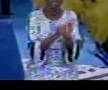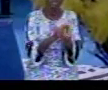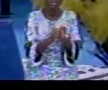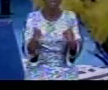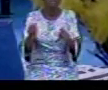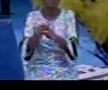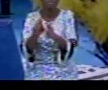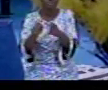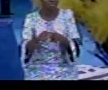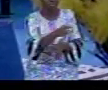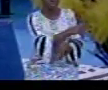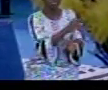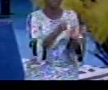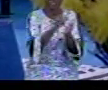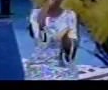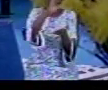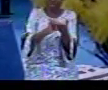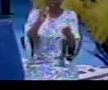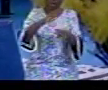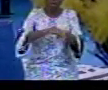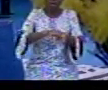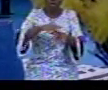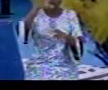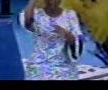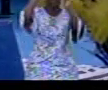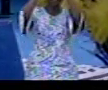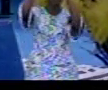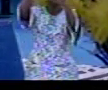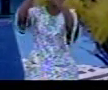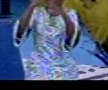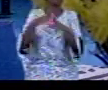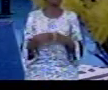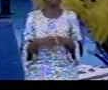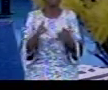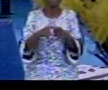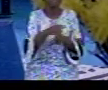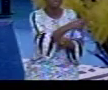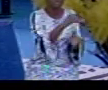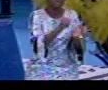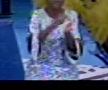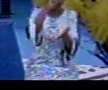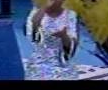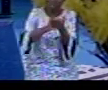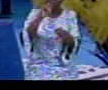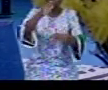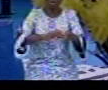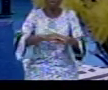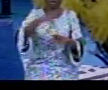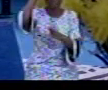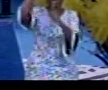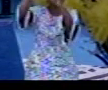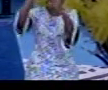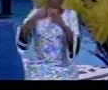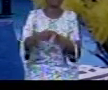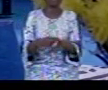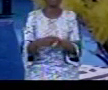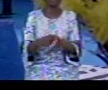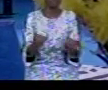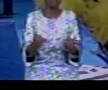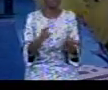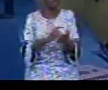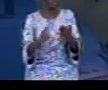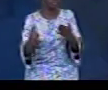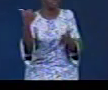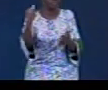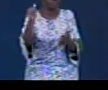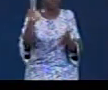believe on his name. To them that believe on his name. Look at verse